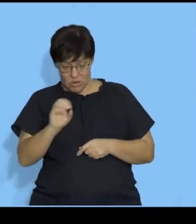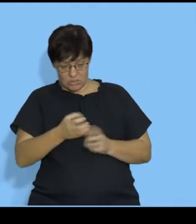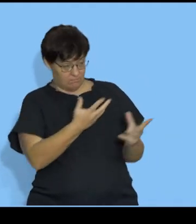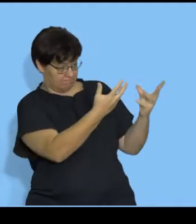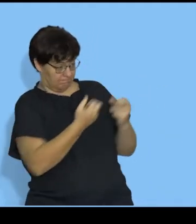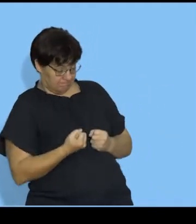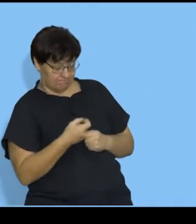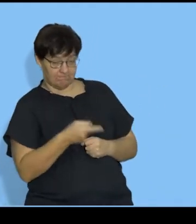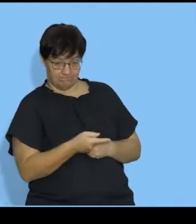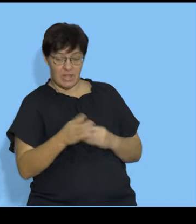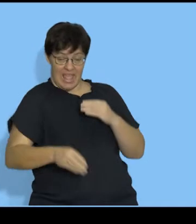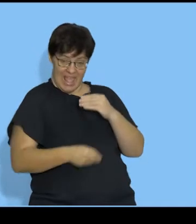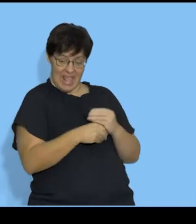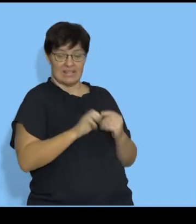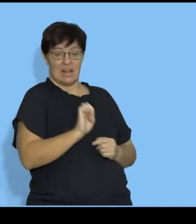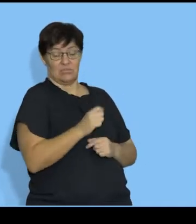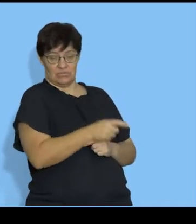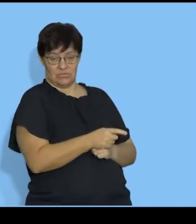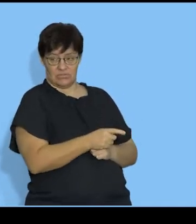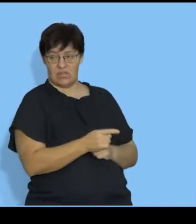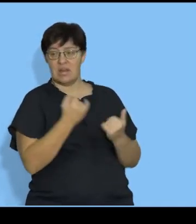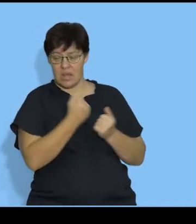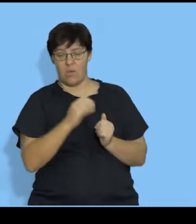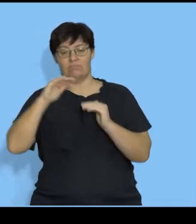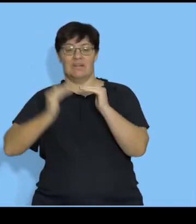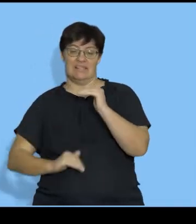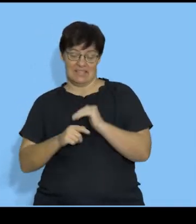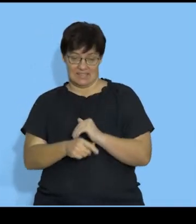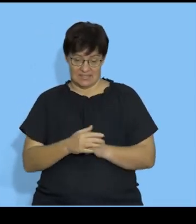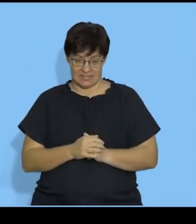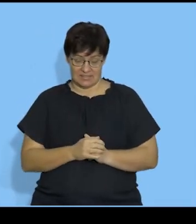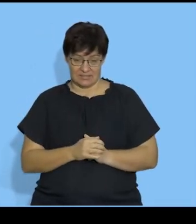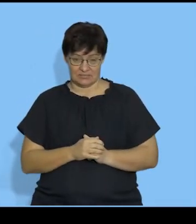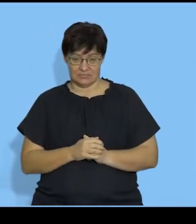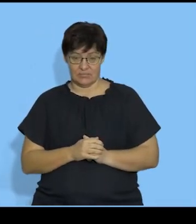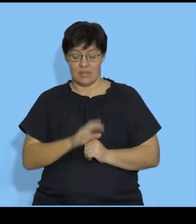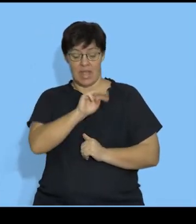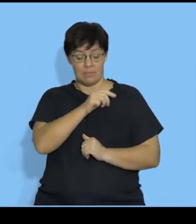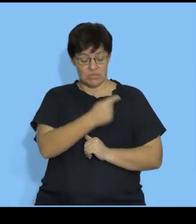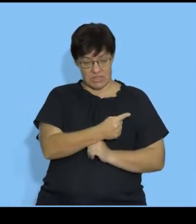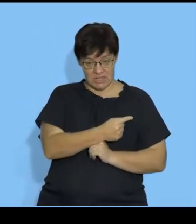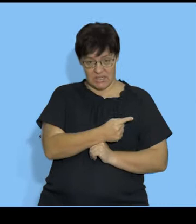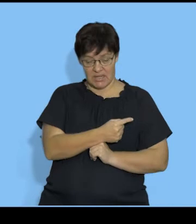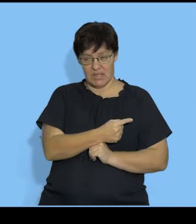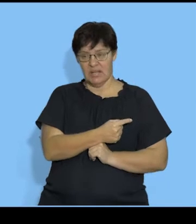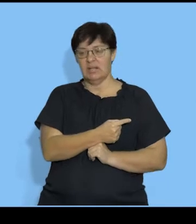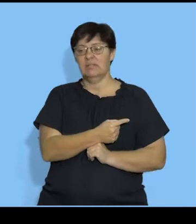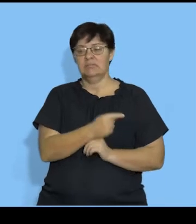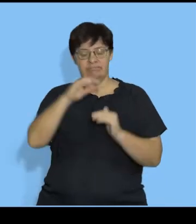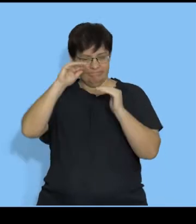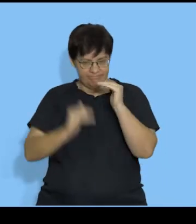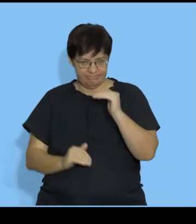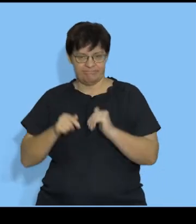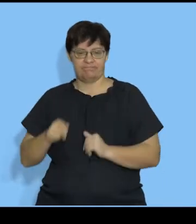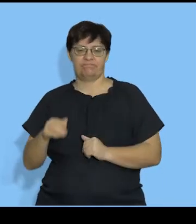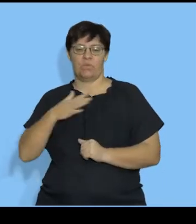oxygen gains electrons, so it is reduced, right? So magnesium has reduced oxygen. It's a